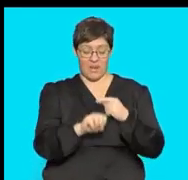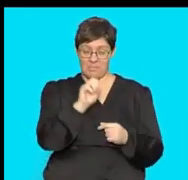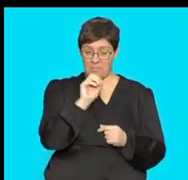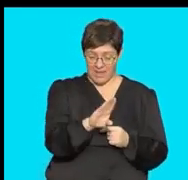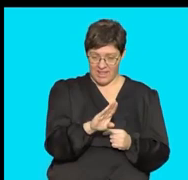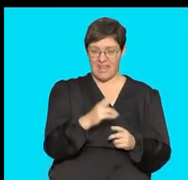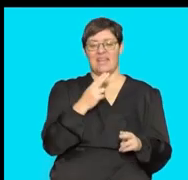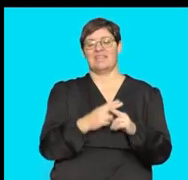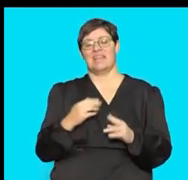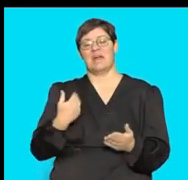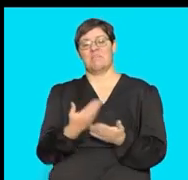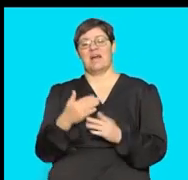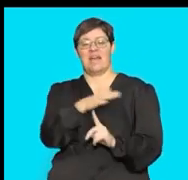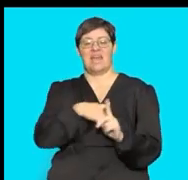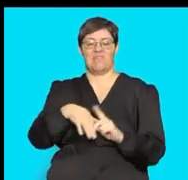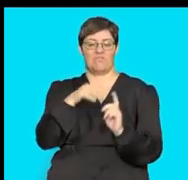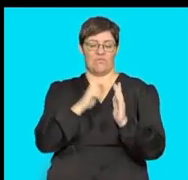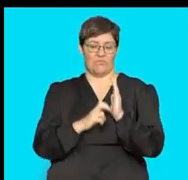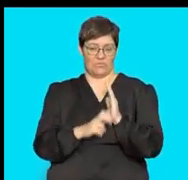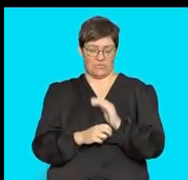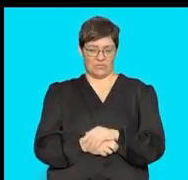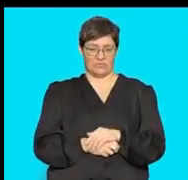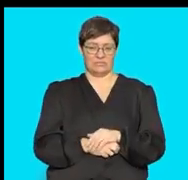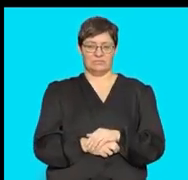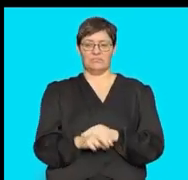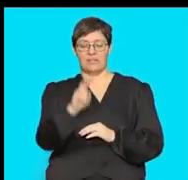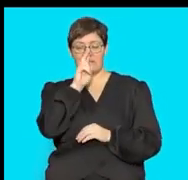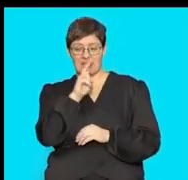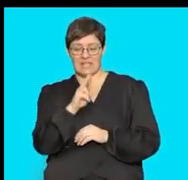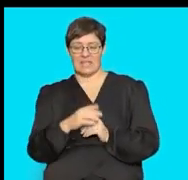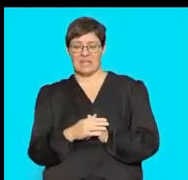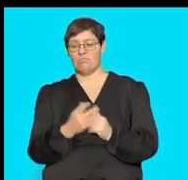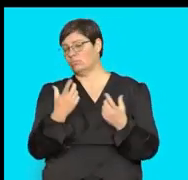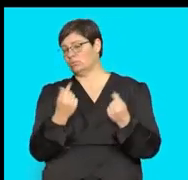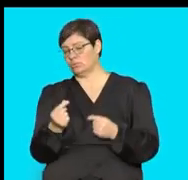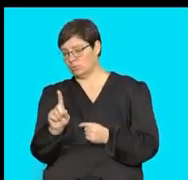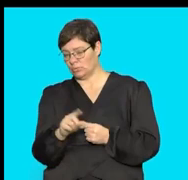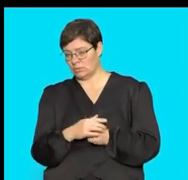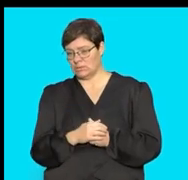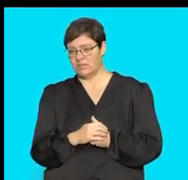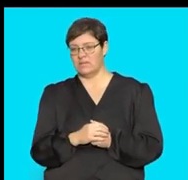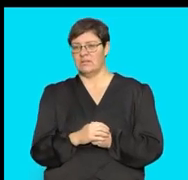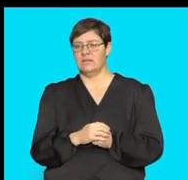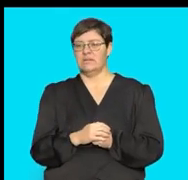B, we can then apply the area rule. So let's just look at what we're going to do